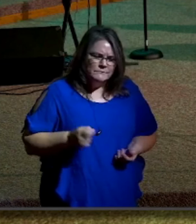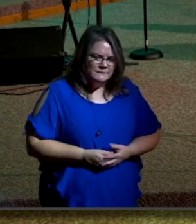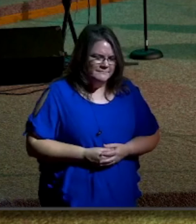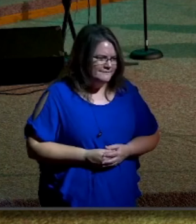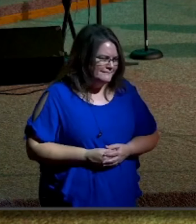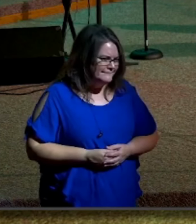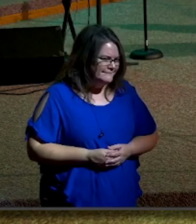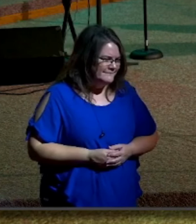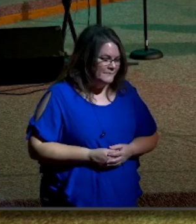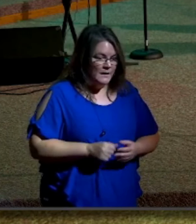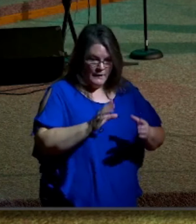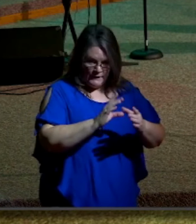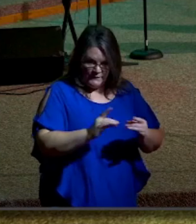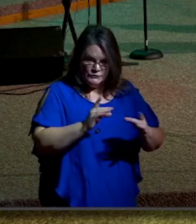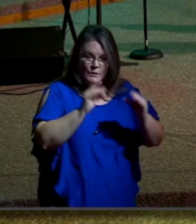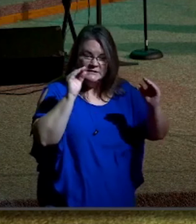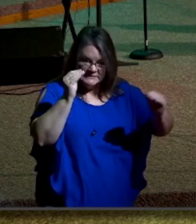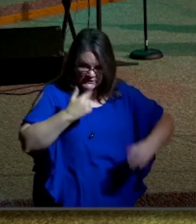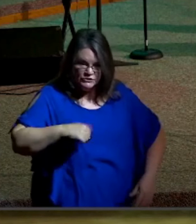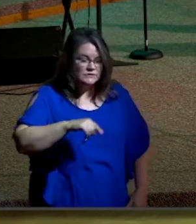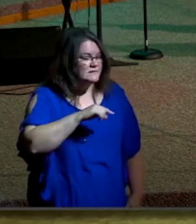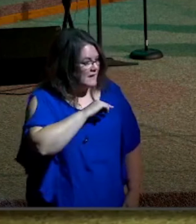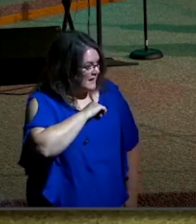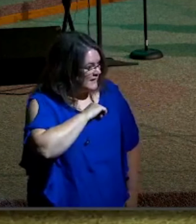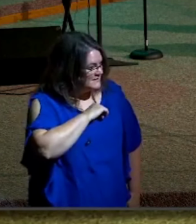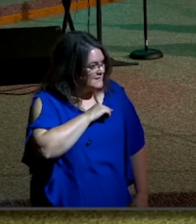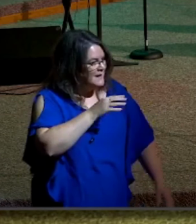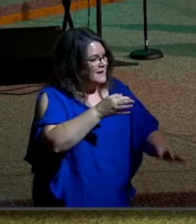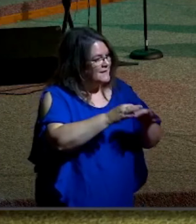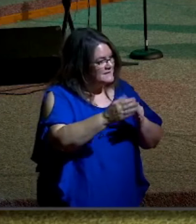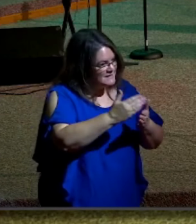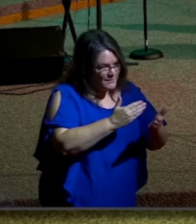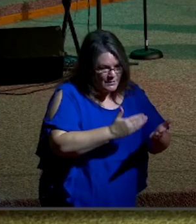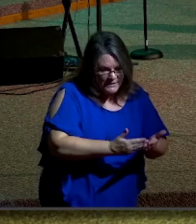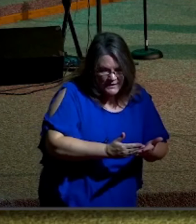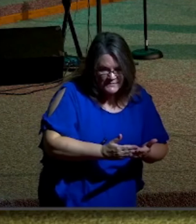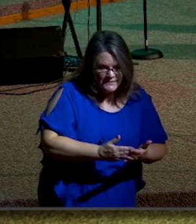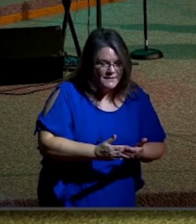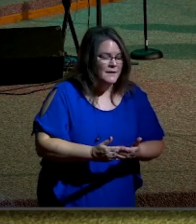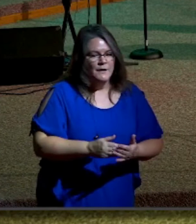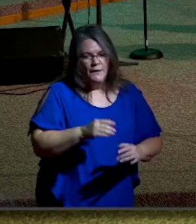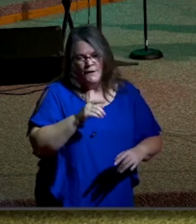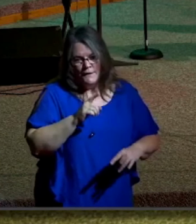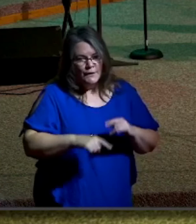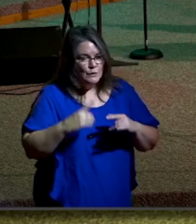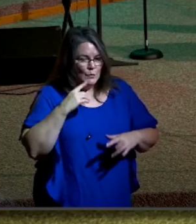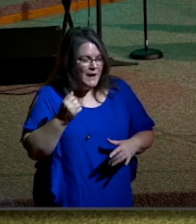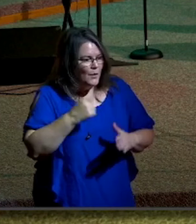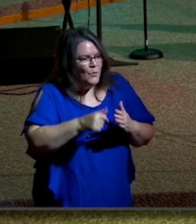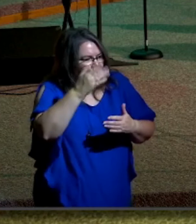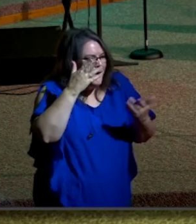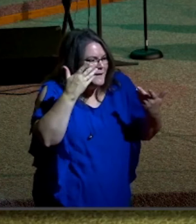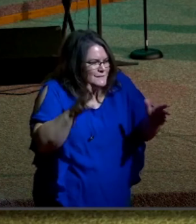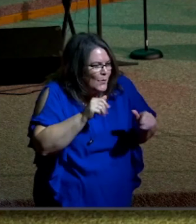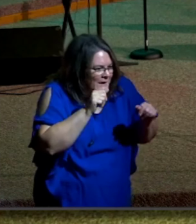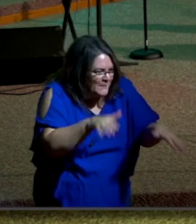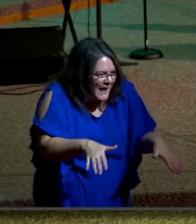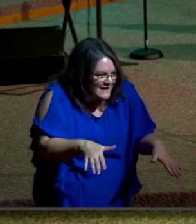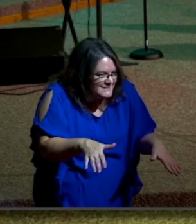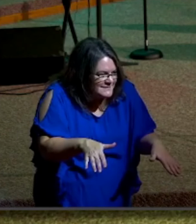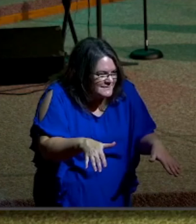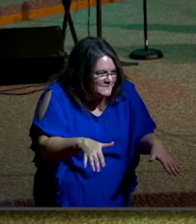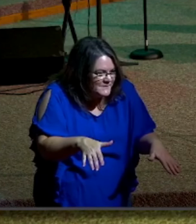This story, it teaches us the simple lesson that you can't curse what God has already blessed.